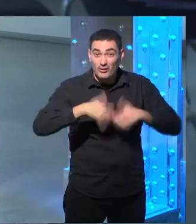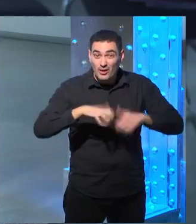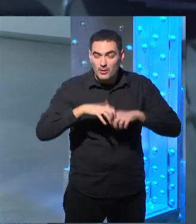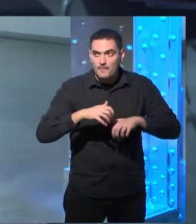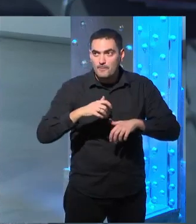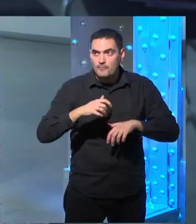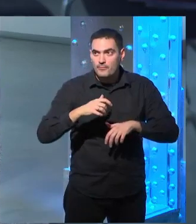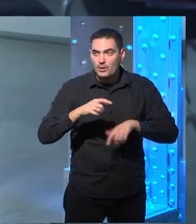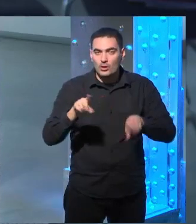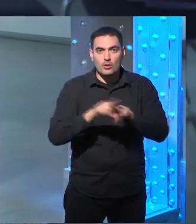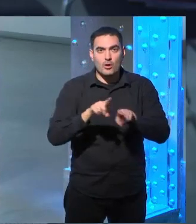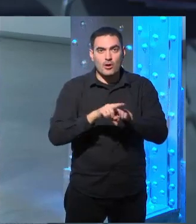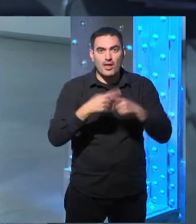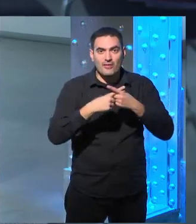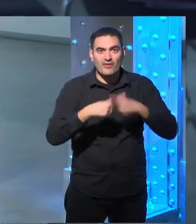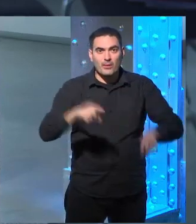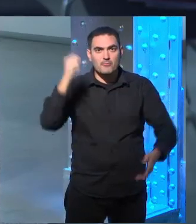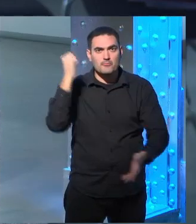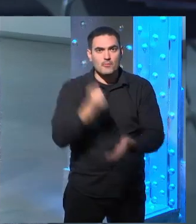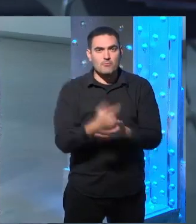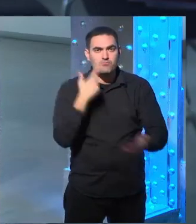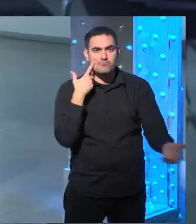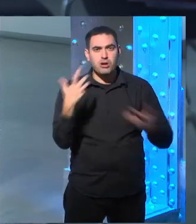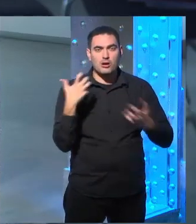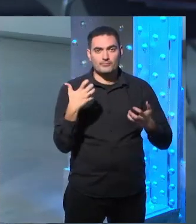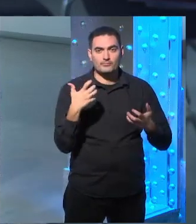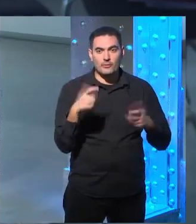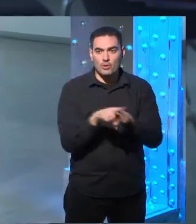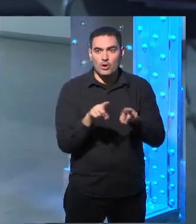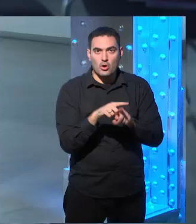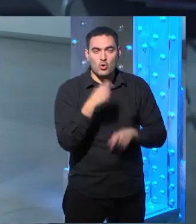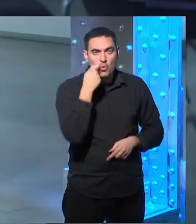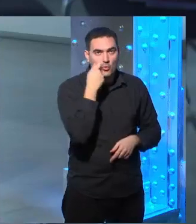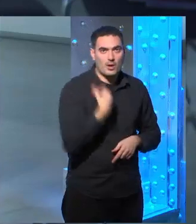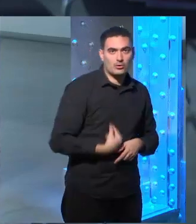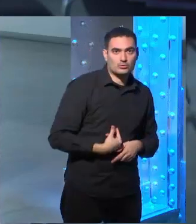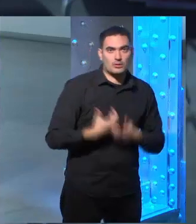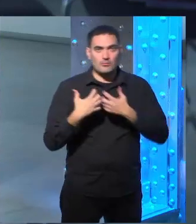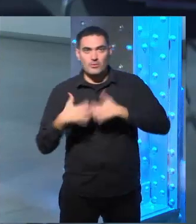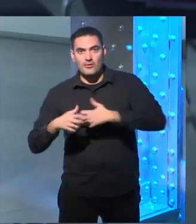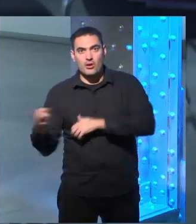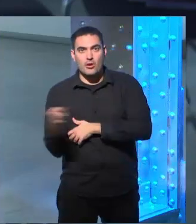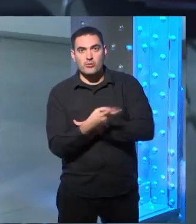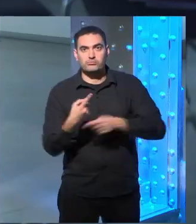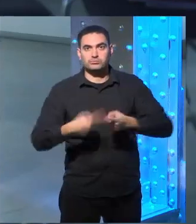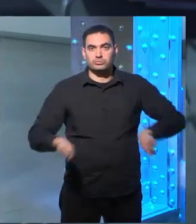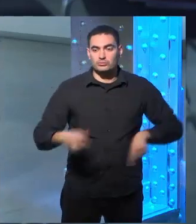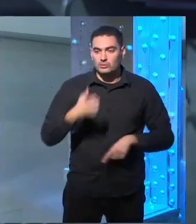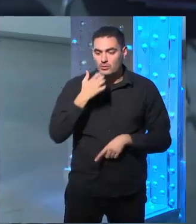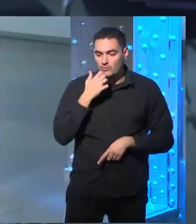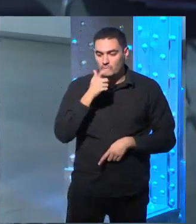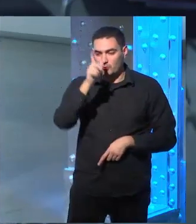what defines or what sets the difference and makes us human. That has always been the case. If you